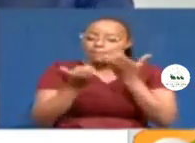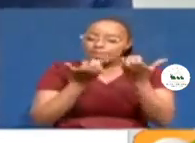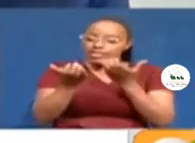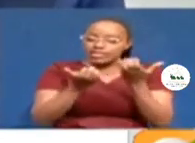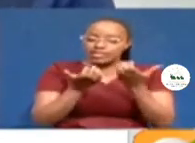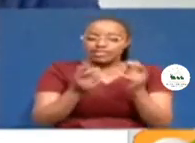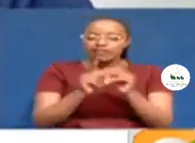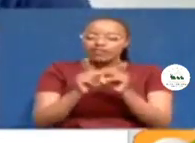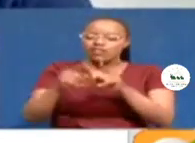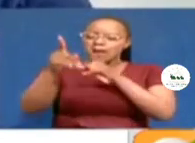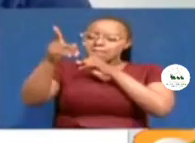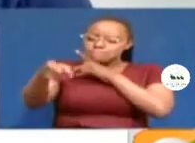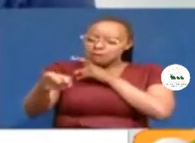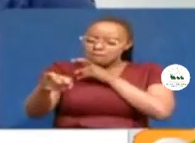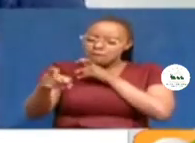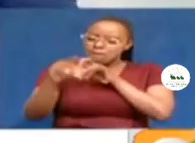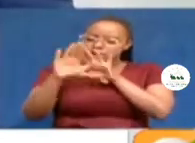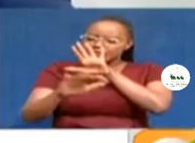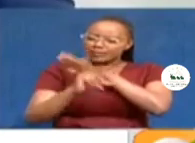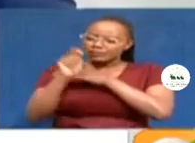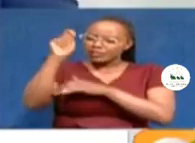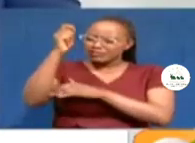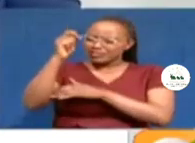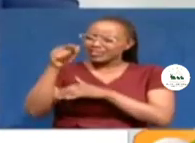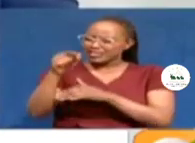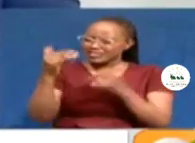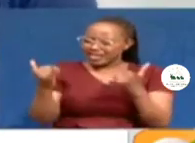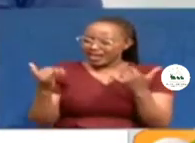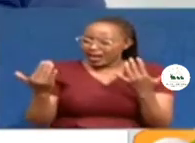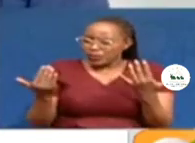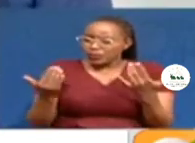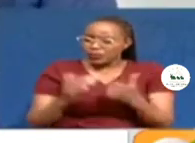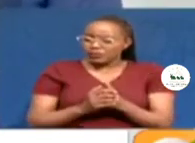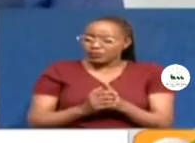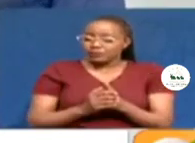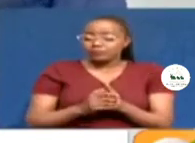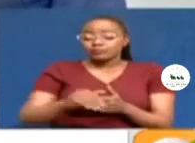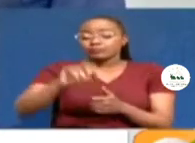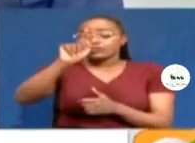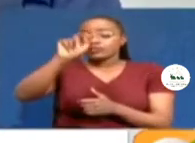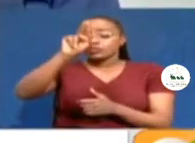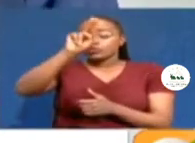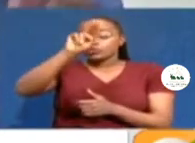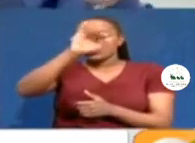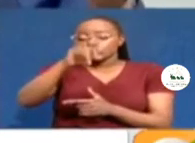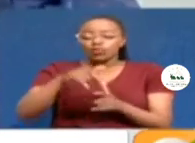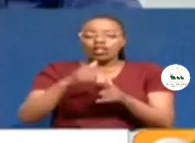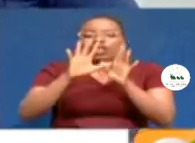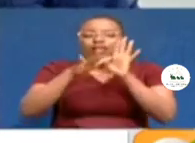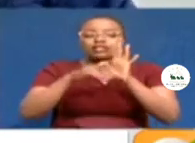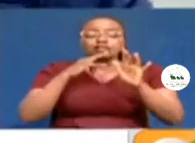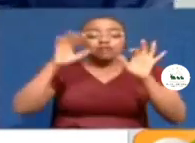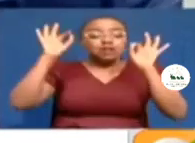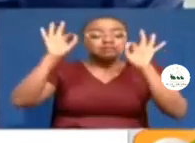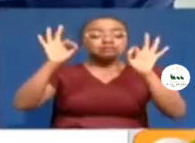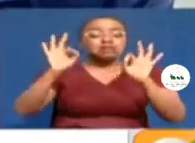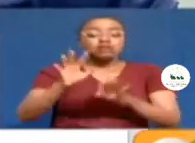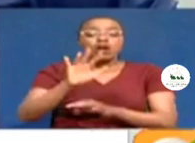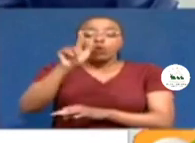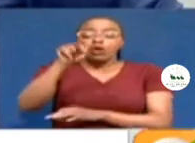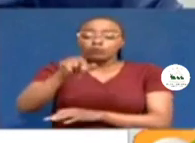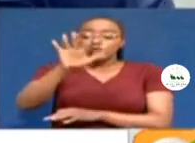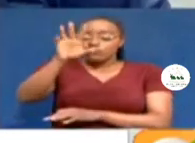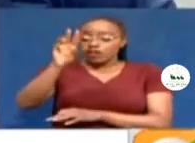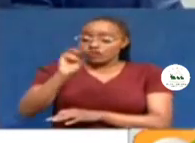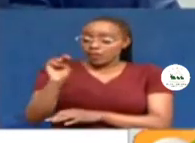they're throwing the kitchen sink at him now. Raphael Tuju a few days later saying, oh, it's great that he's making 1.5